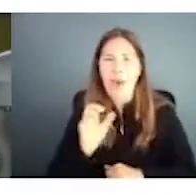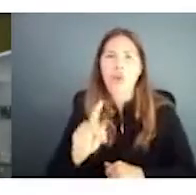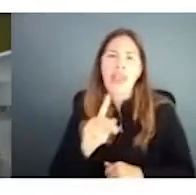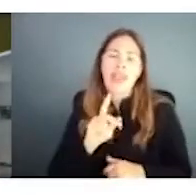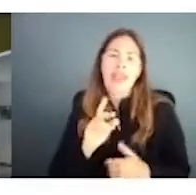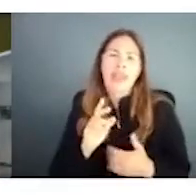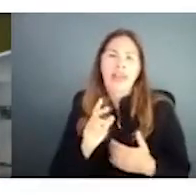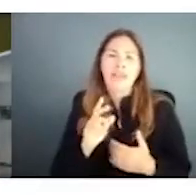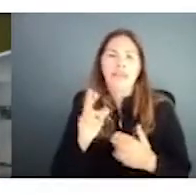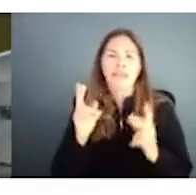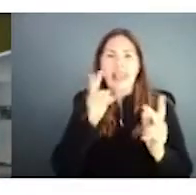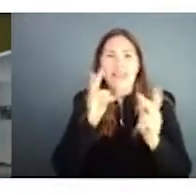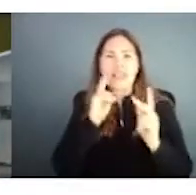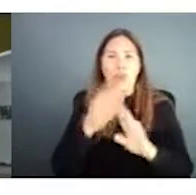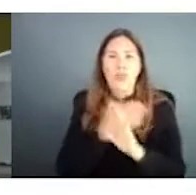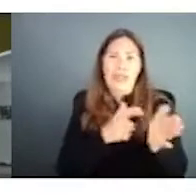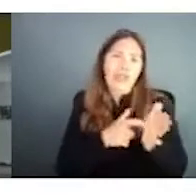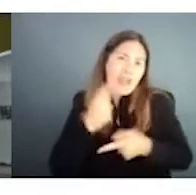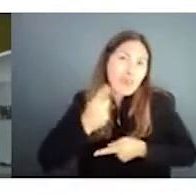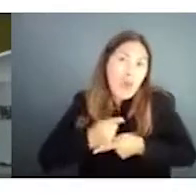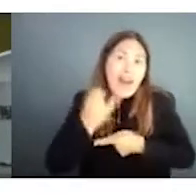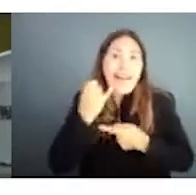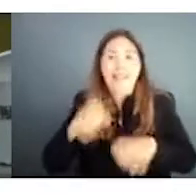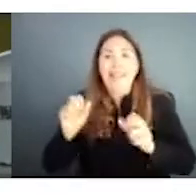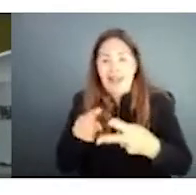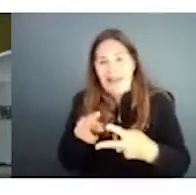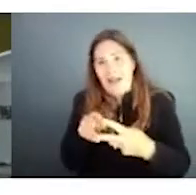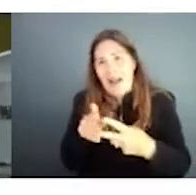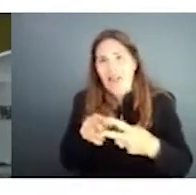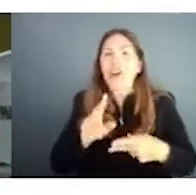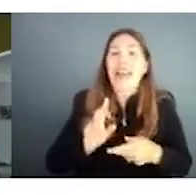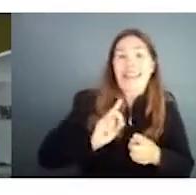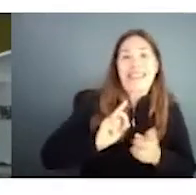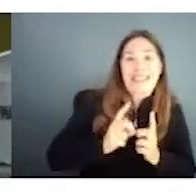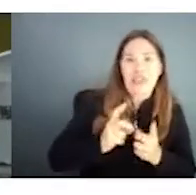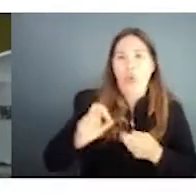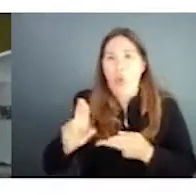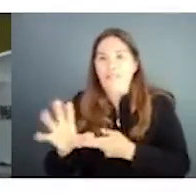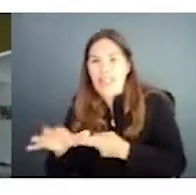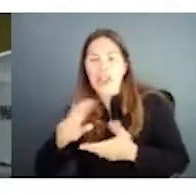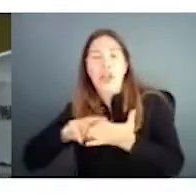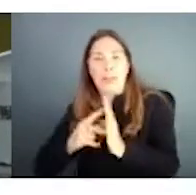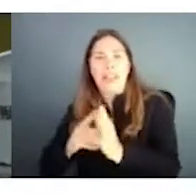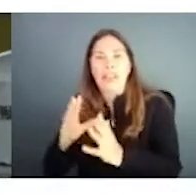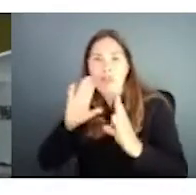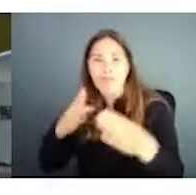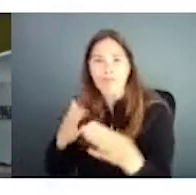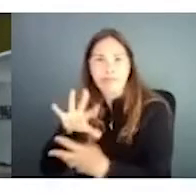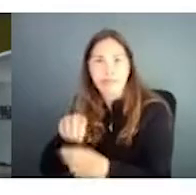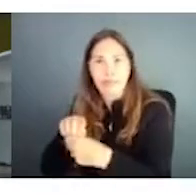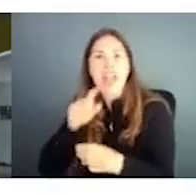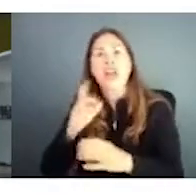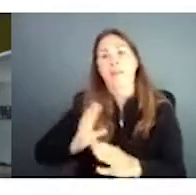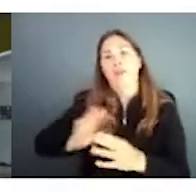basically, visual is a prereq, right? And then if you take either digital or video, you're considered a concentrator. It used to be 3